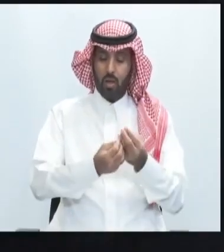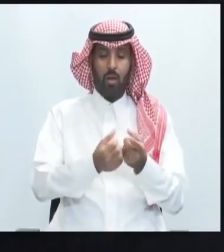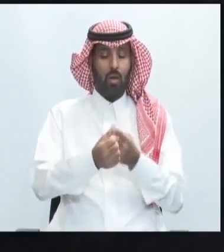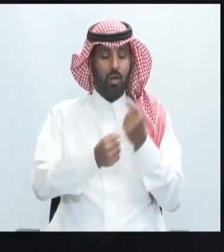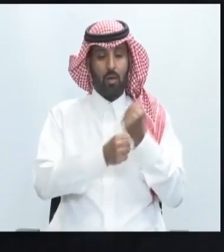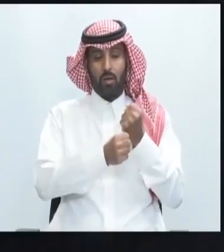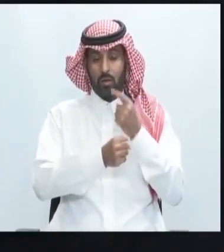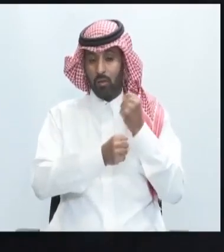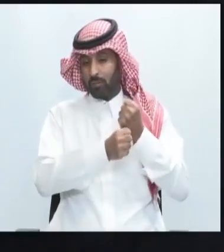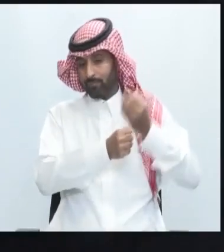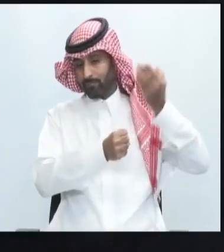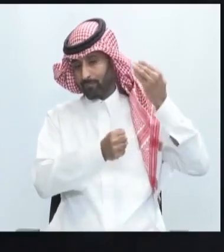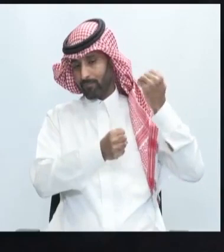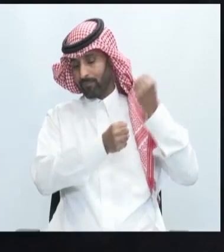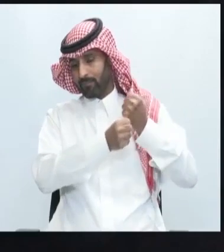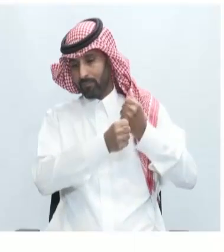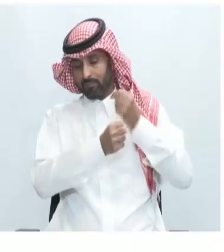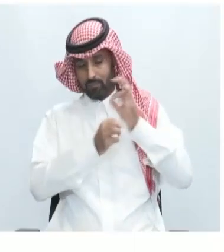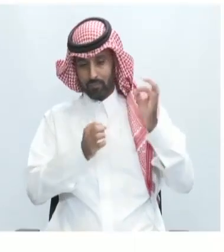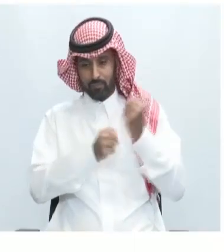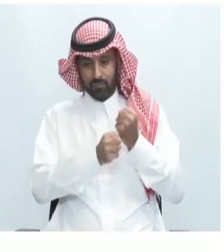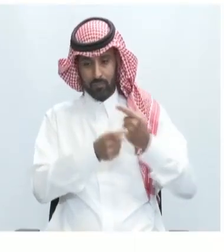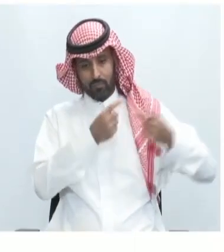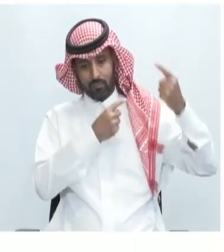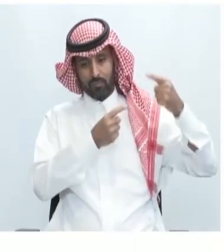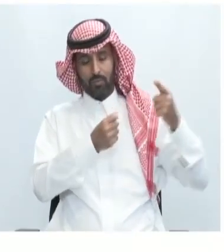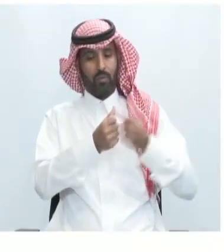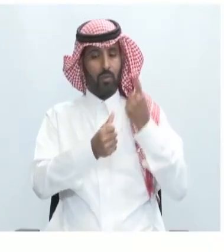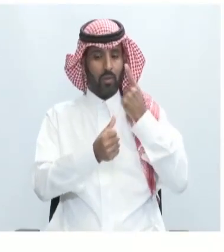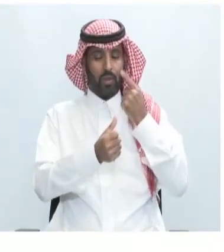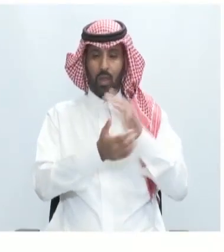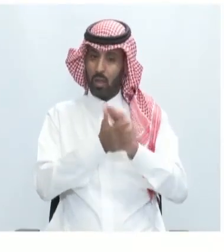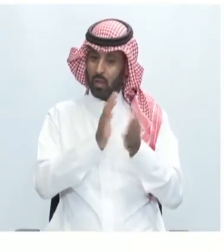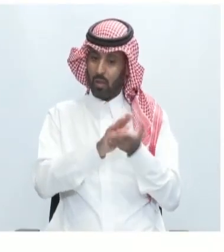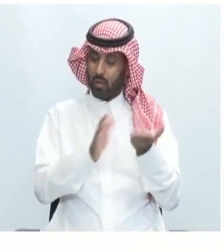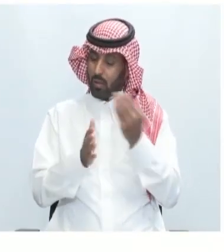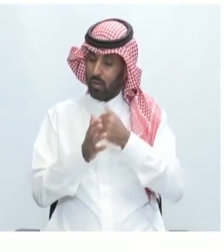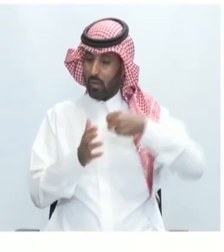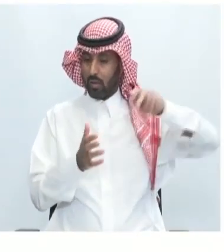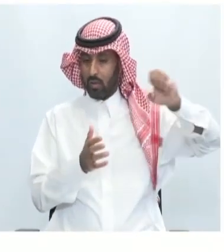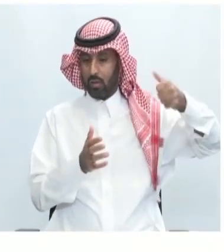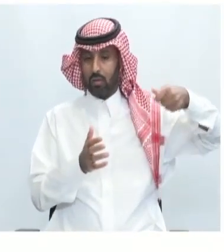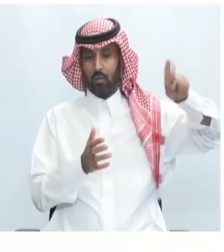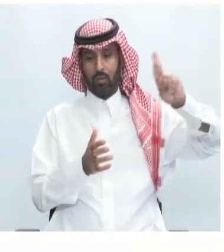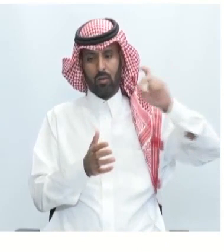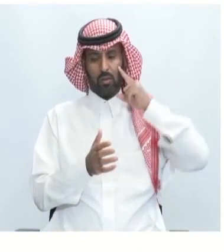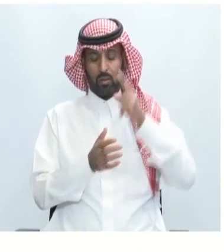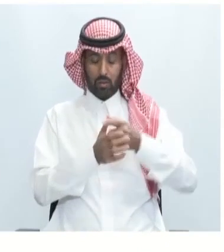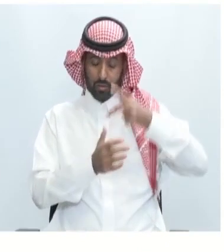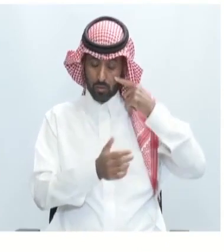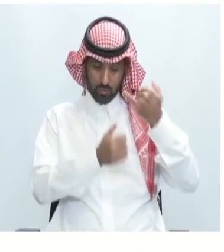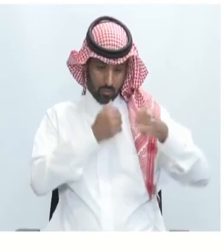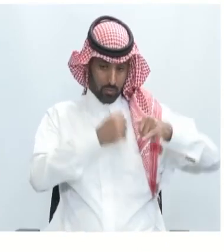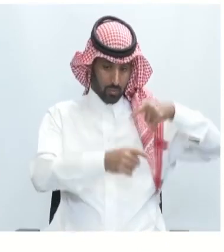with the past perfect or the past perfect progressive. So the first one is already done. Marco had been walking down a poorly